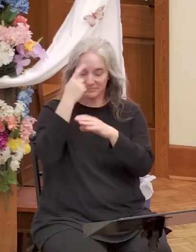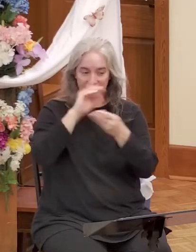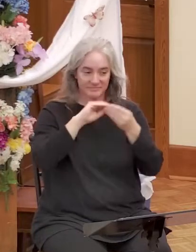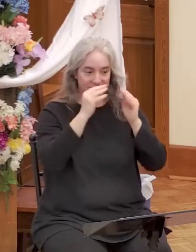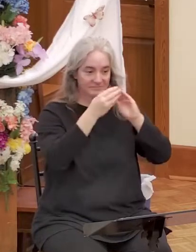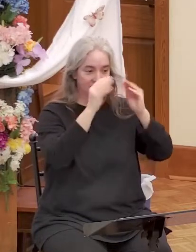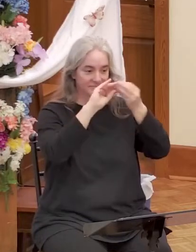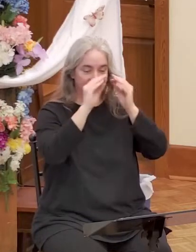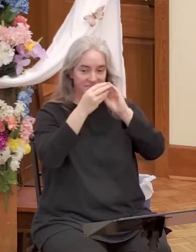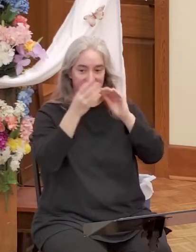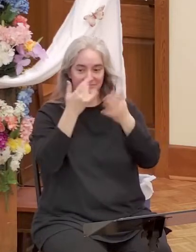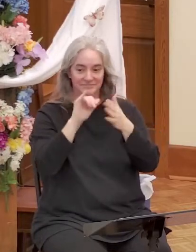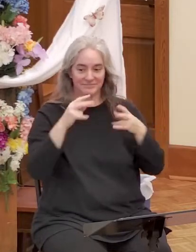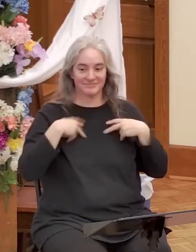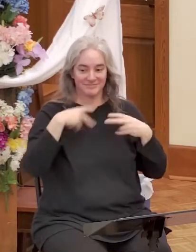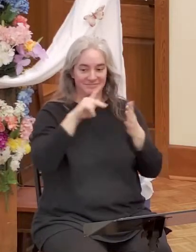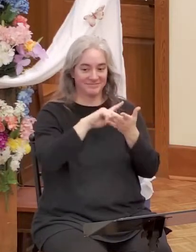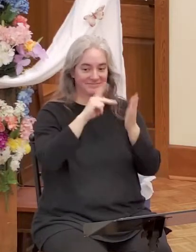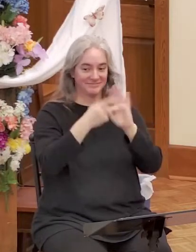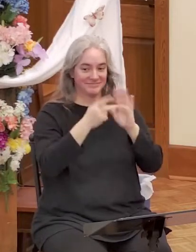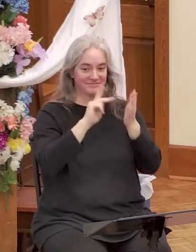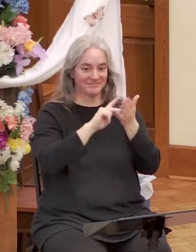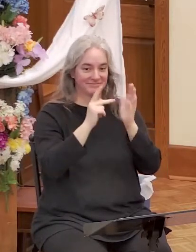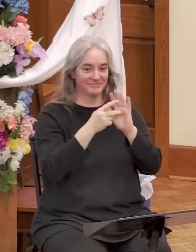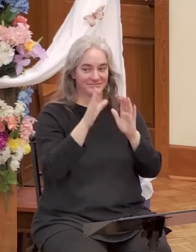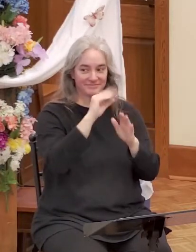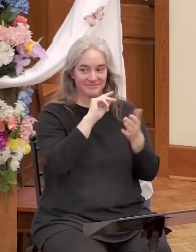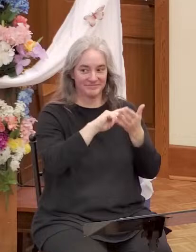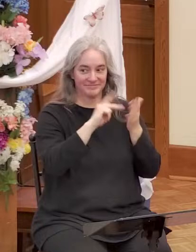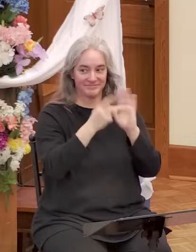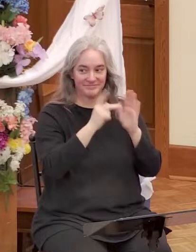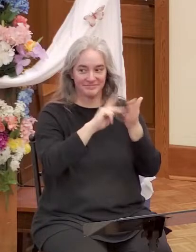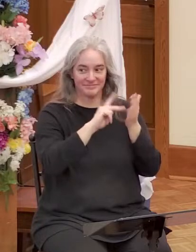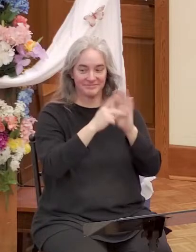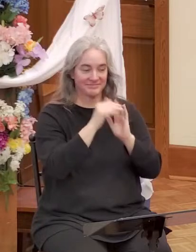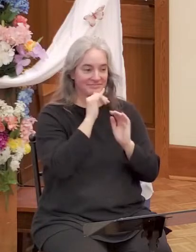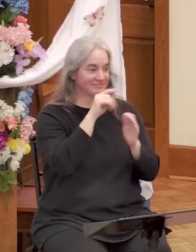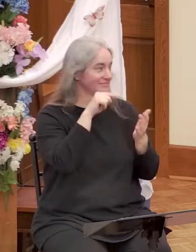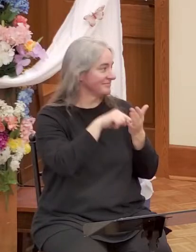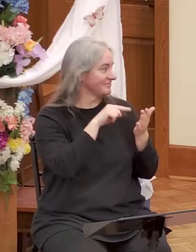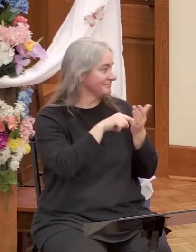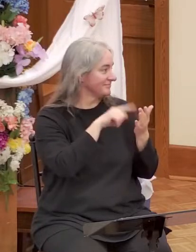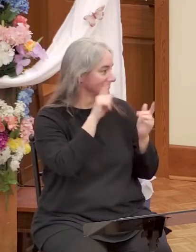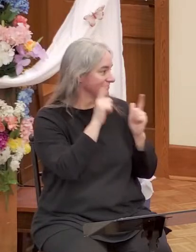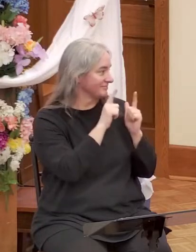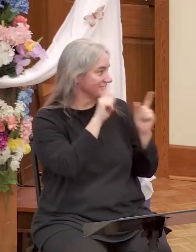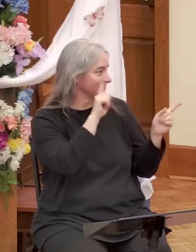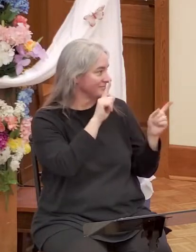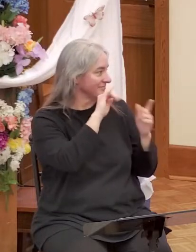decorations. They have a purpose. And the purpose is, this small